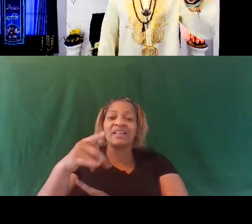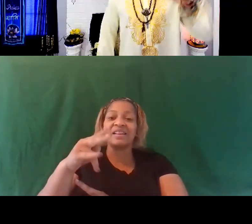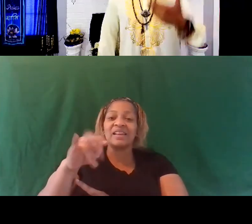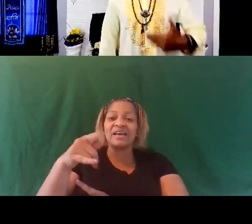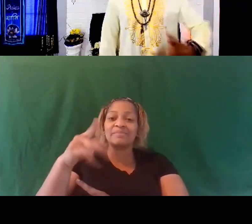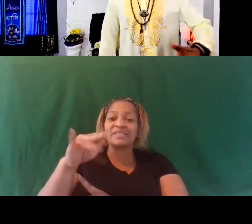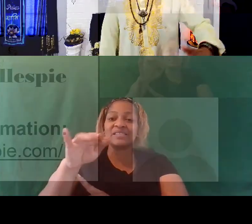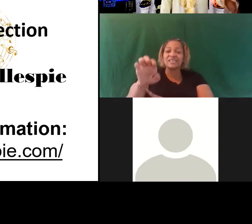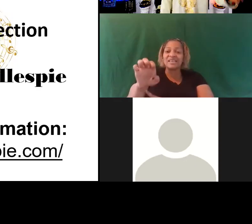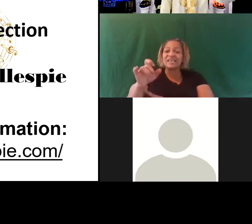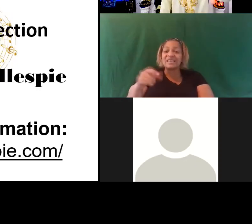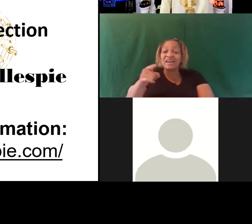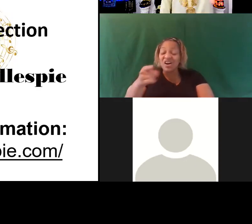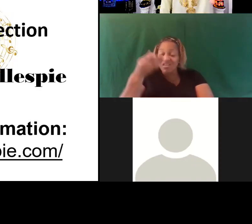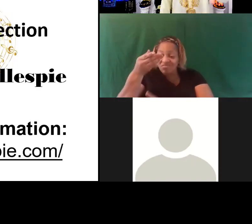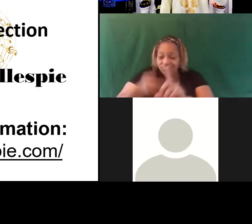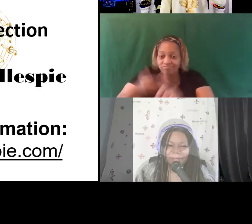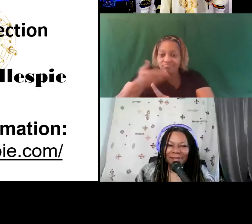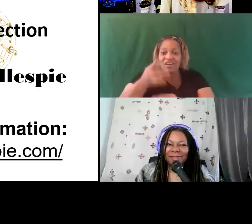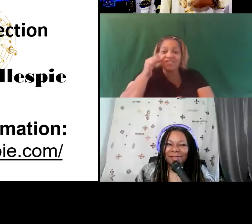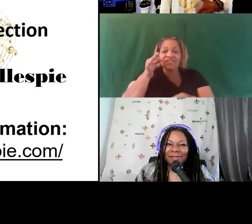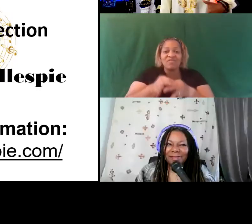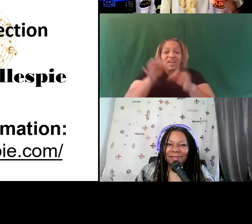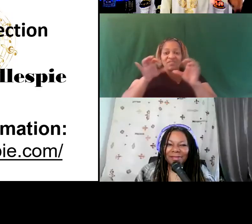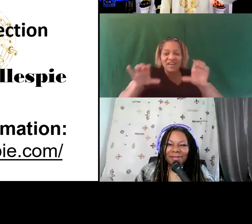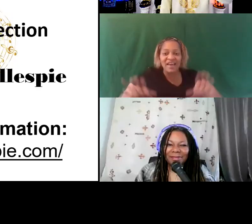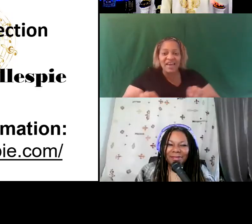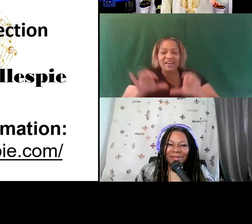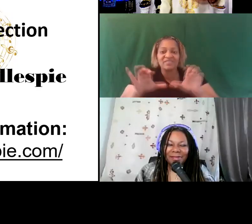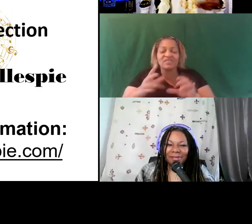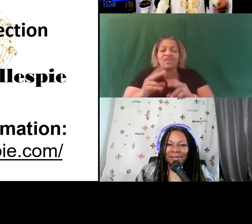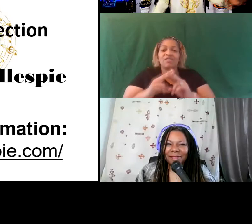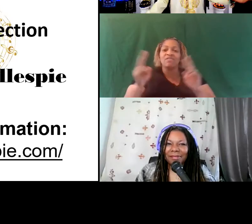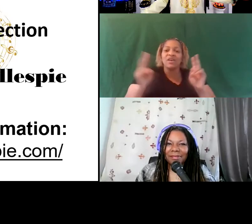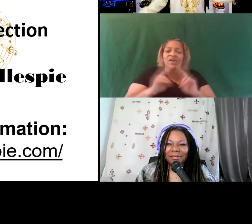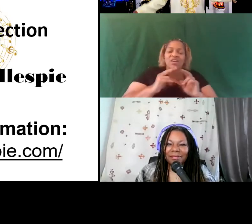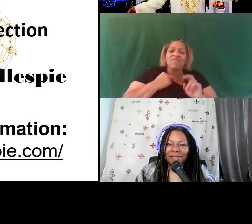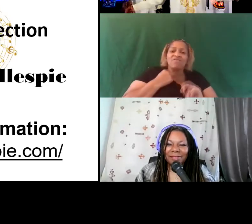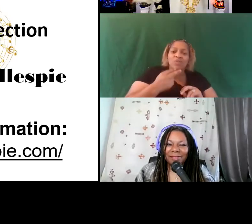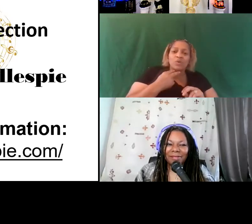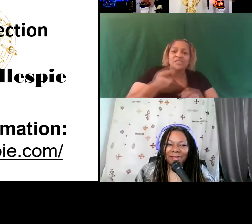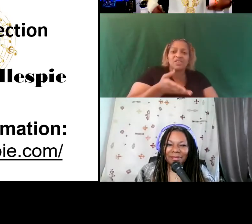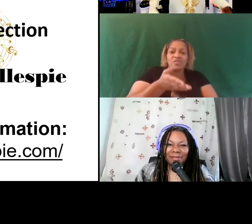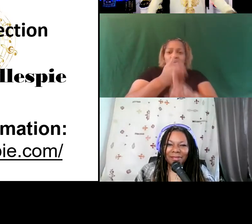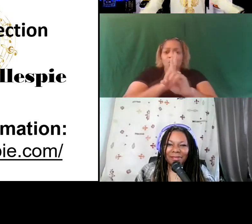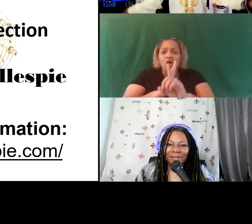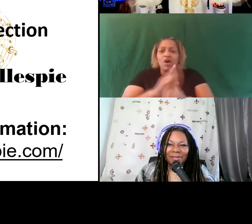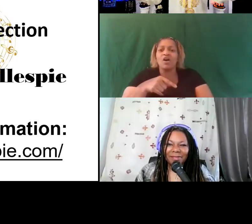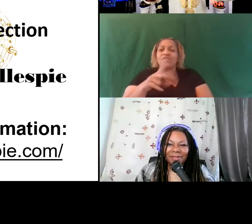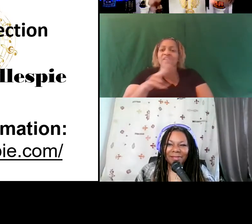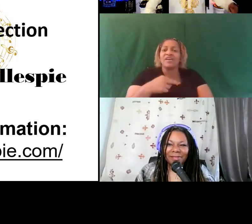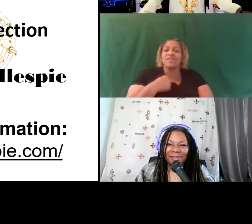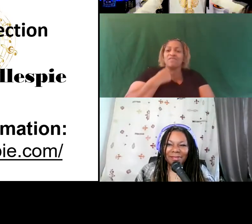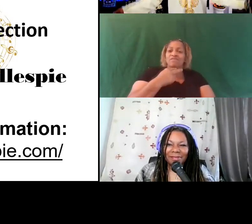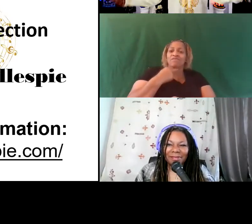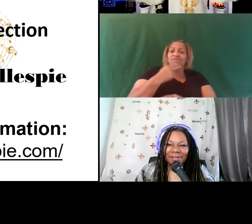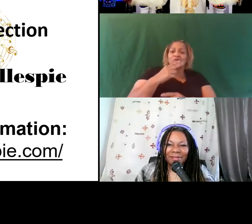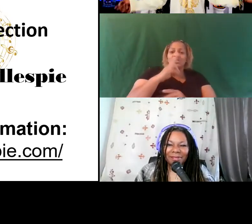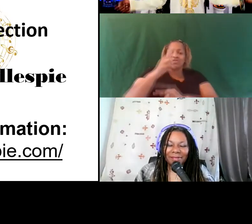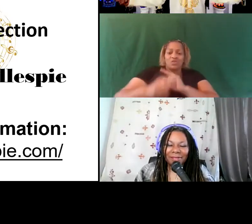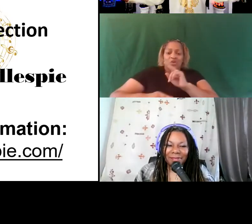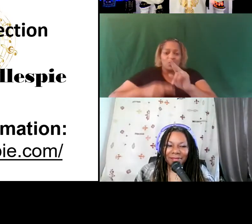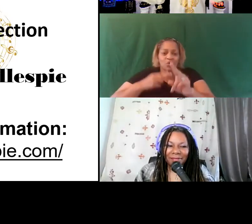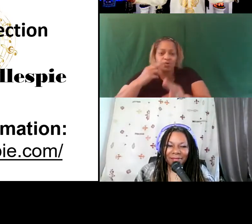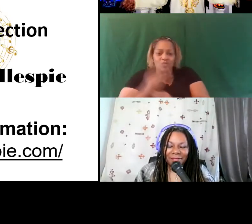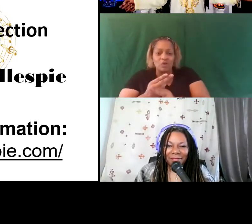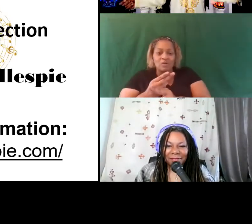very power of spirit, the very voice of God, the very beauty of the universe, here to grace us yet again with